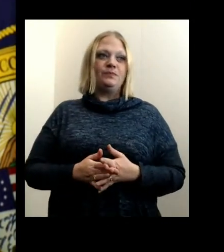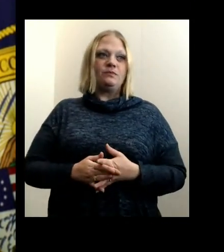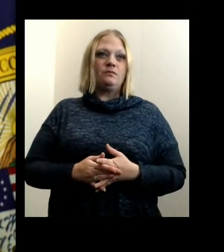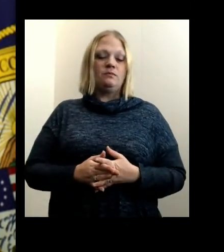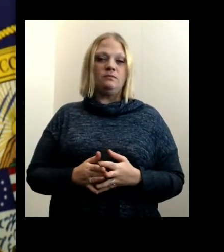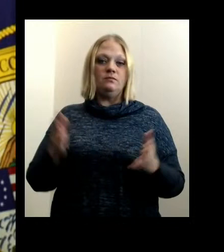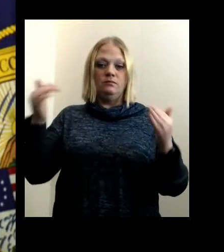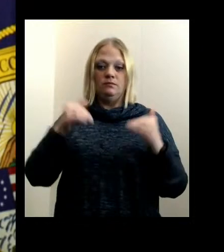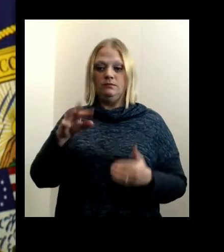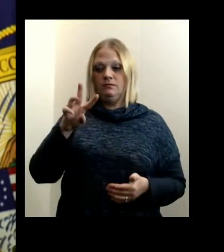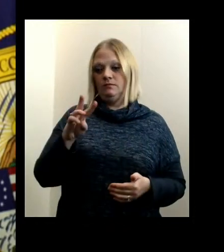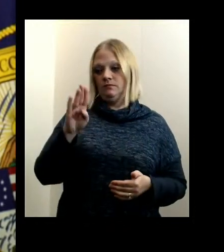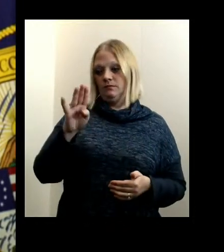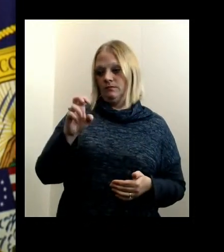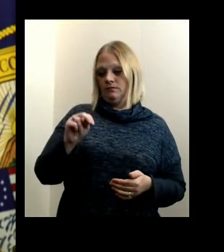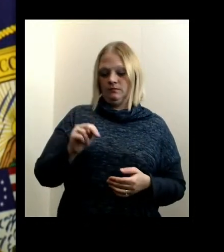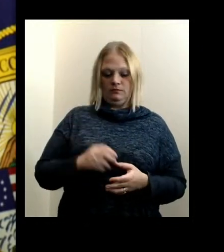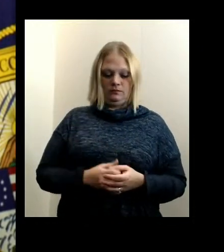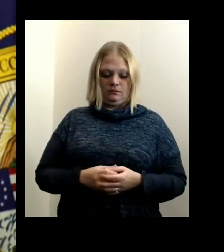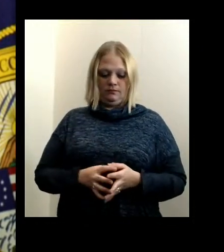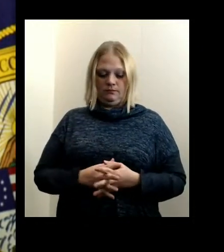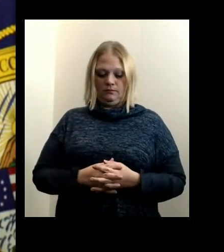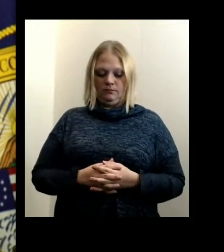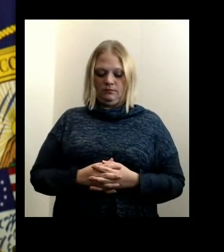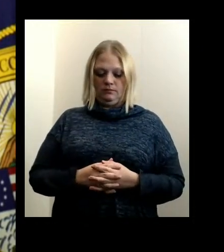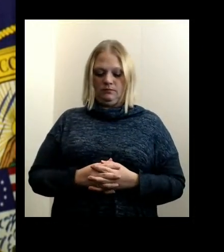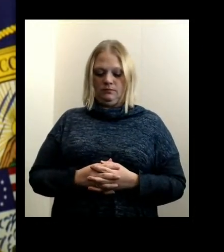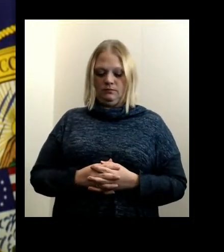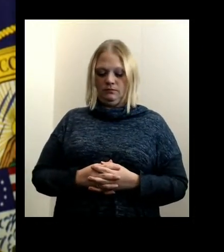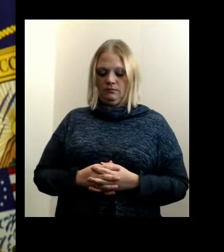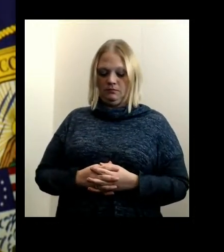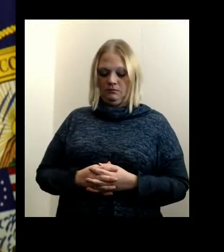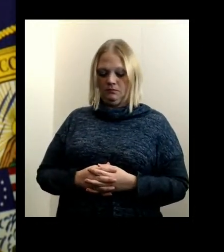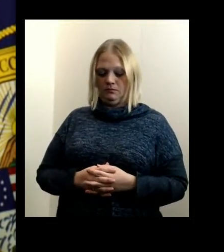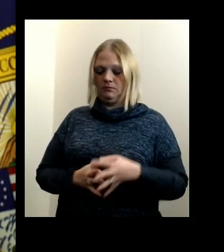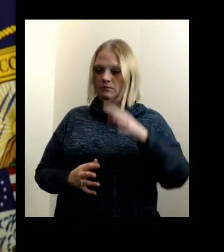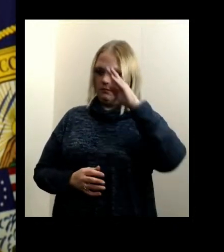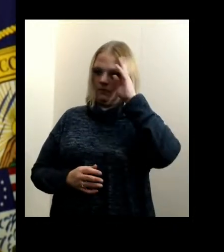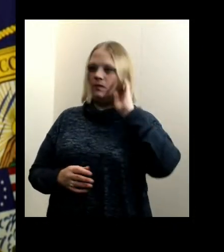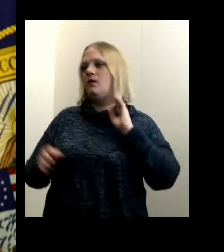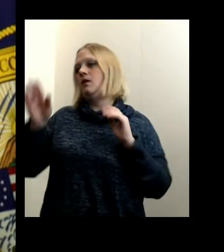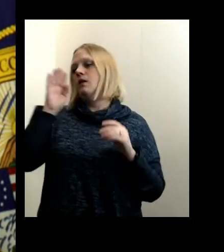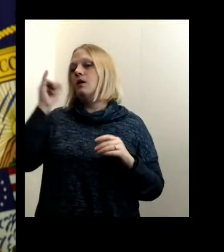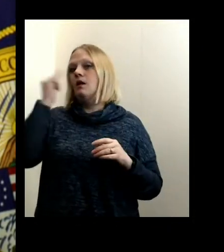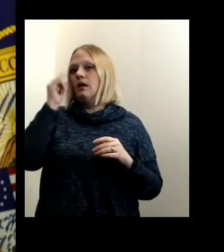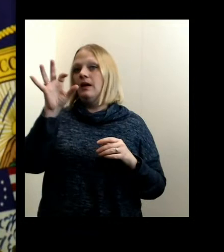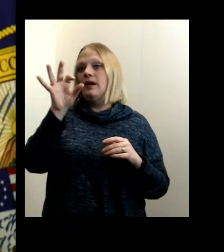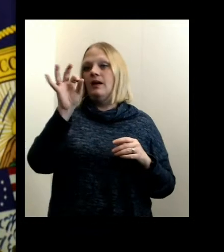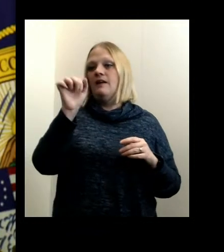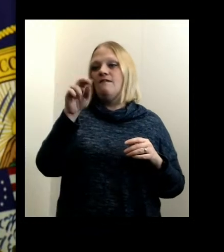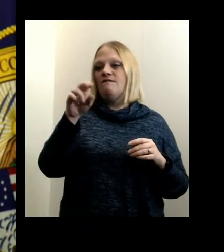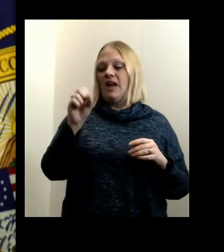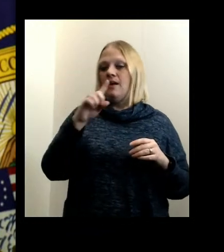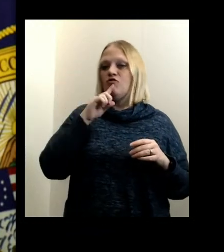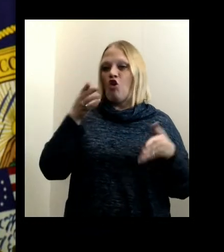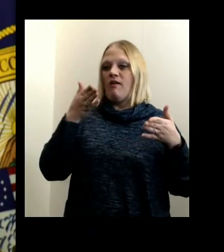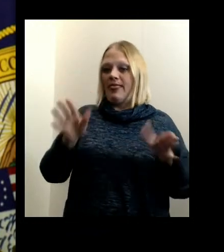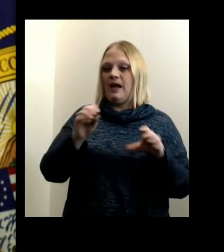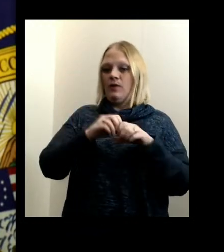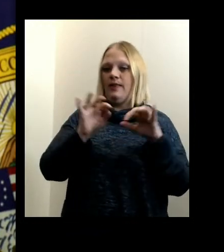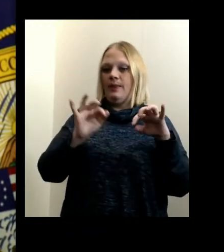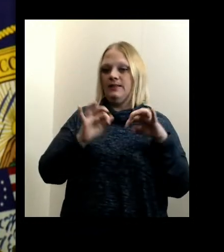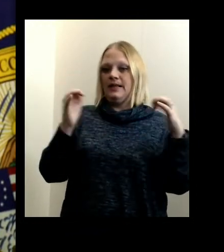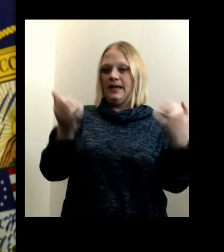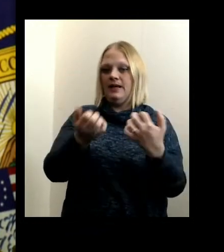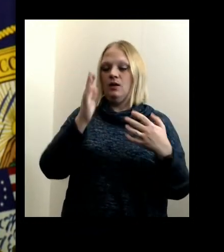If not, WBEN. Hi, Mark. If there are fans that are allowed into the stadium, will the county or